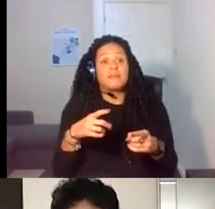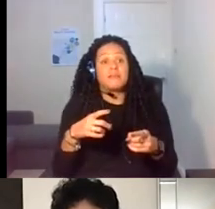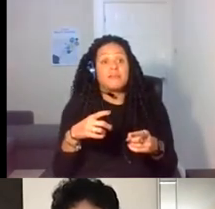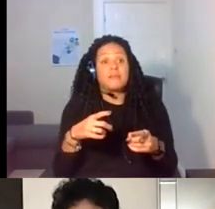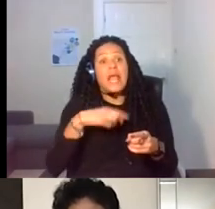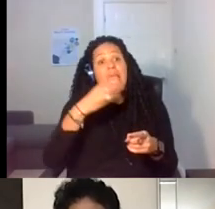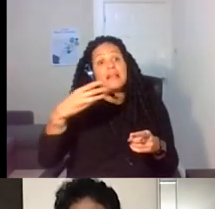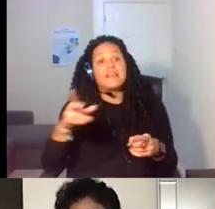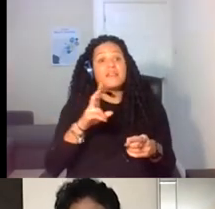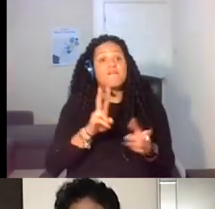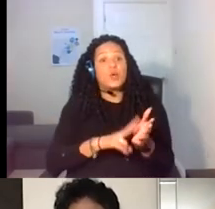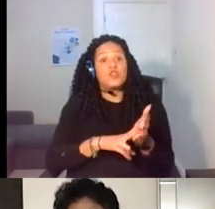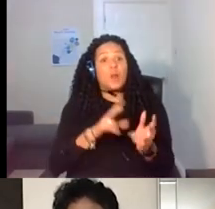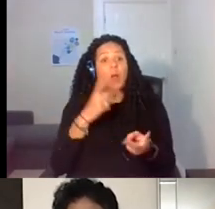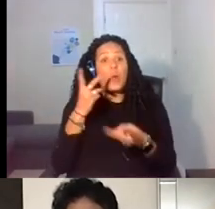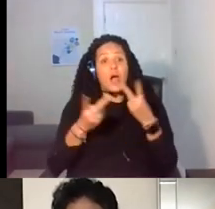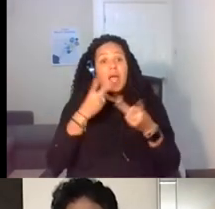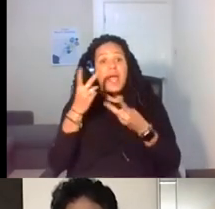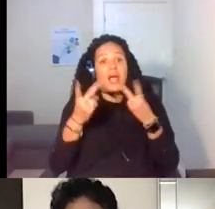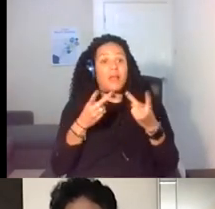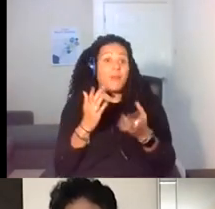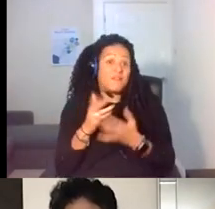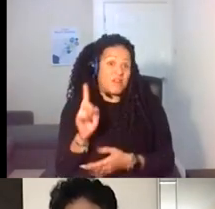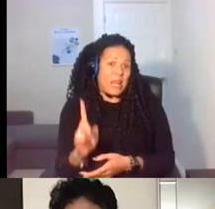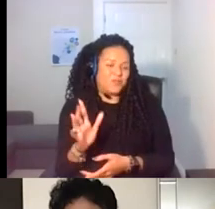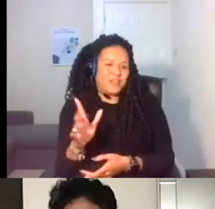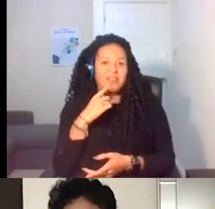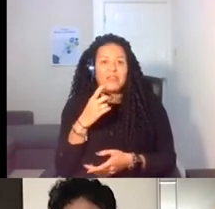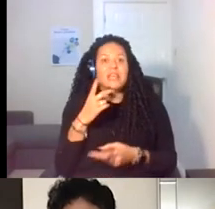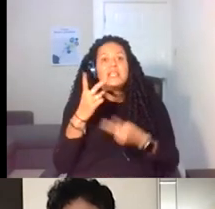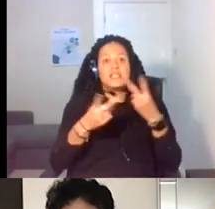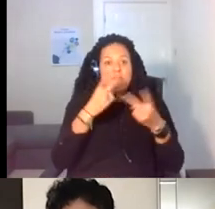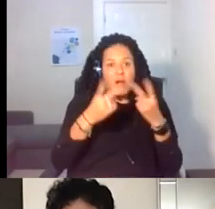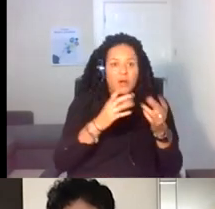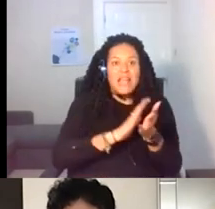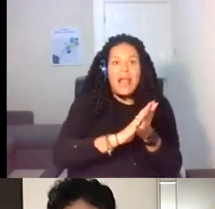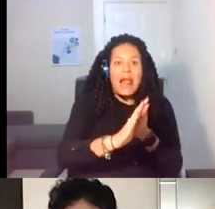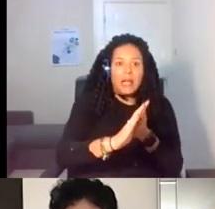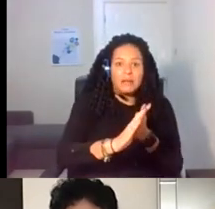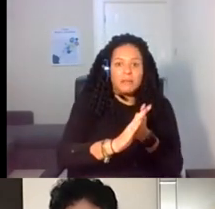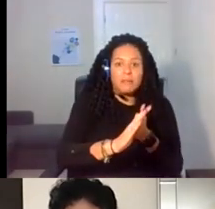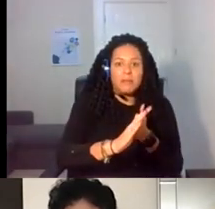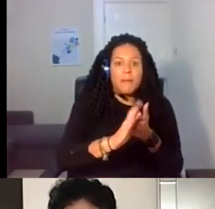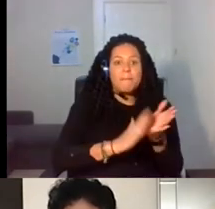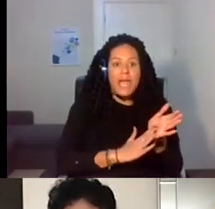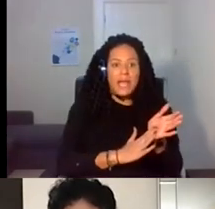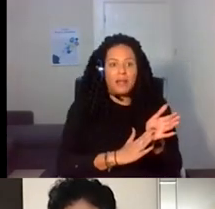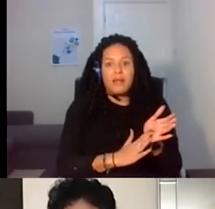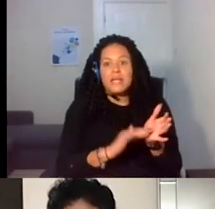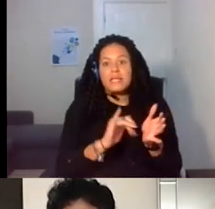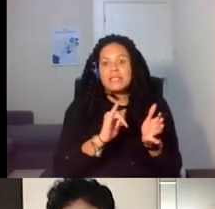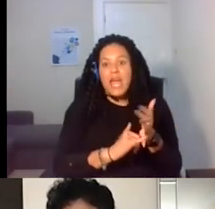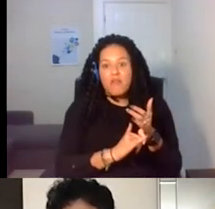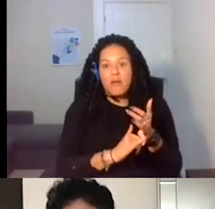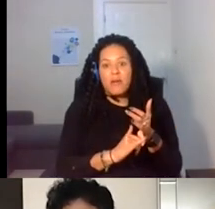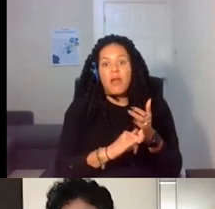Essex Virtual Choir, who were very electric, actually. Sopranos Helen, May, Sarah,